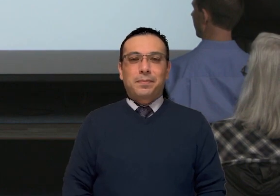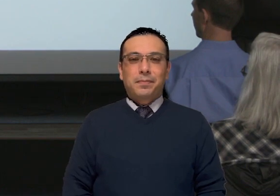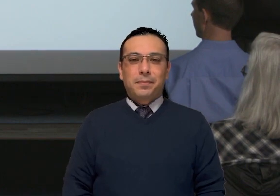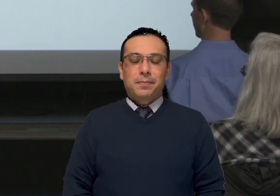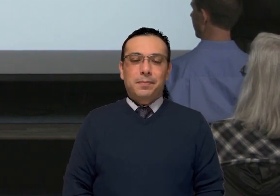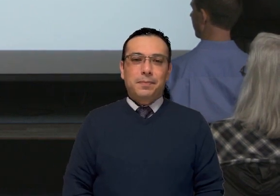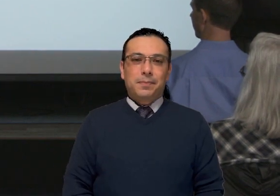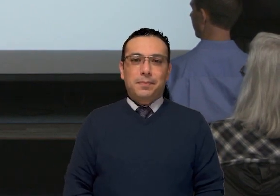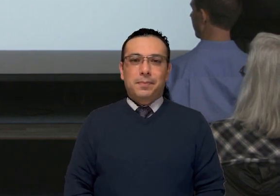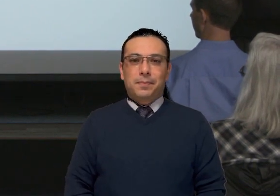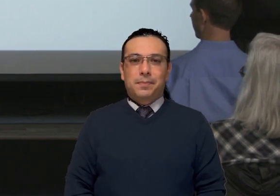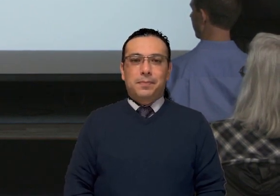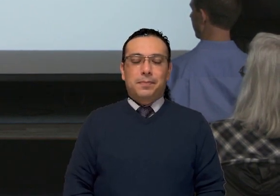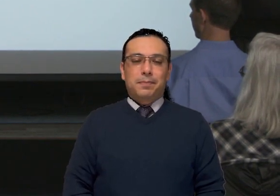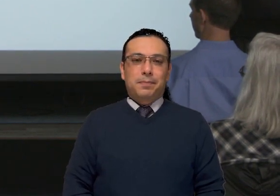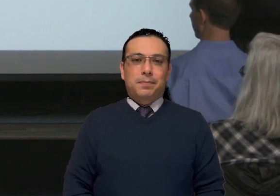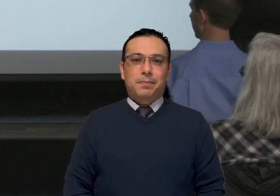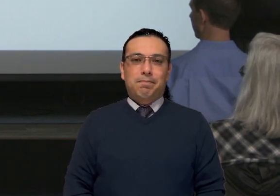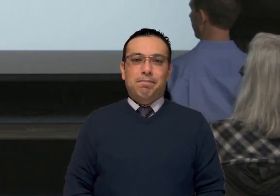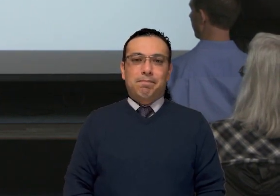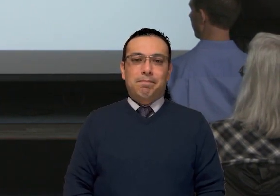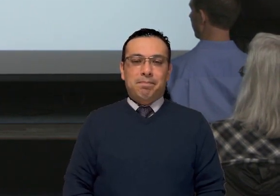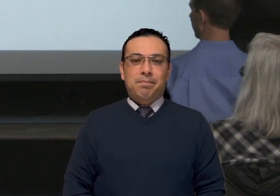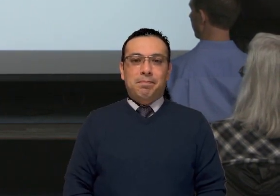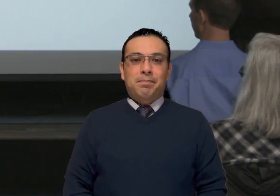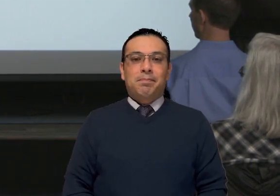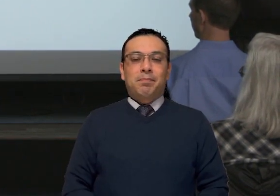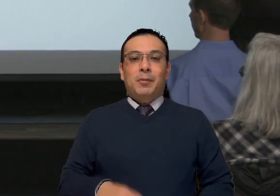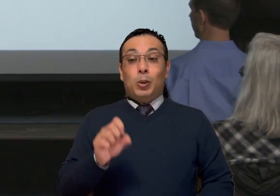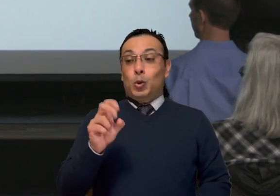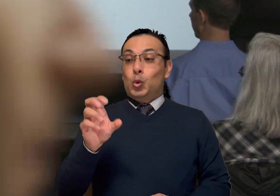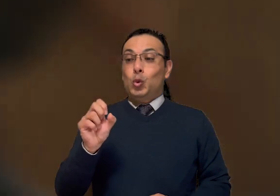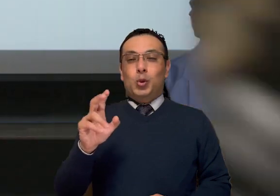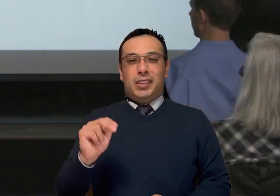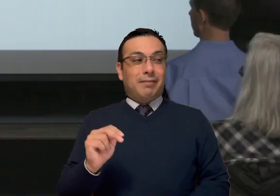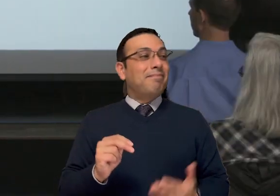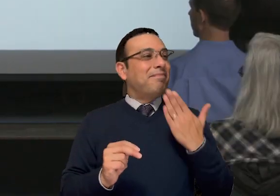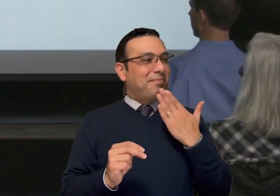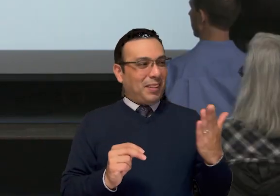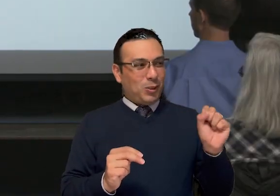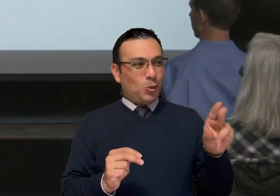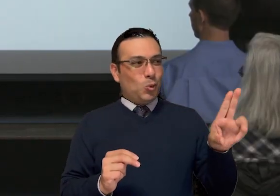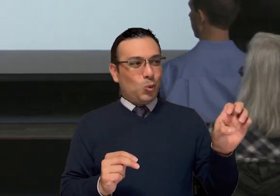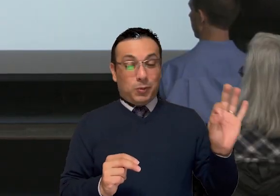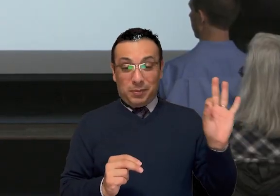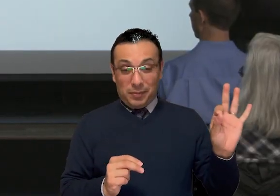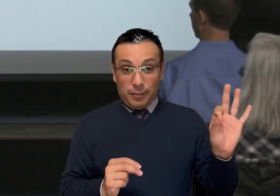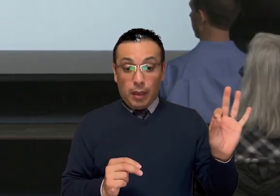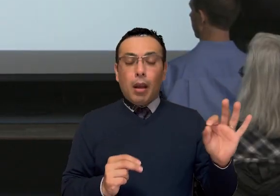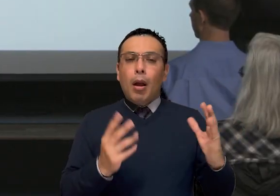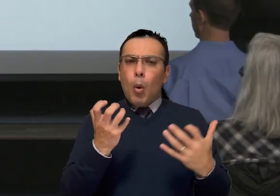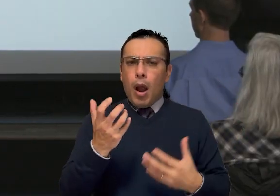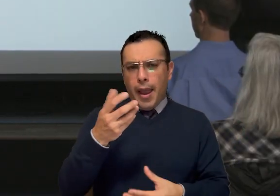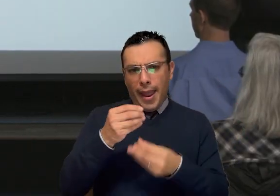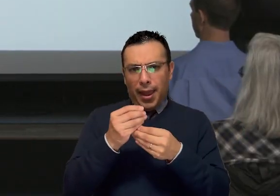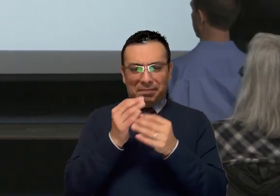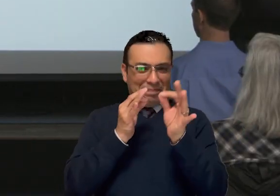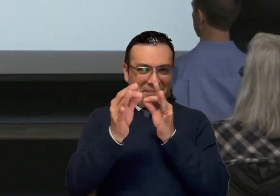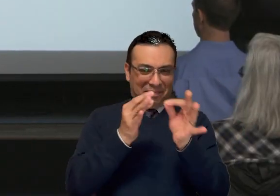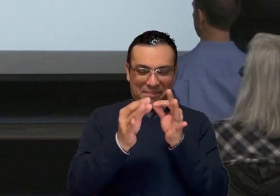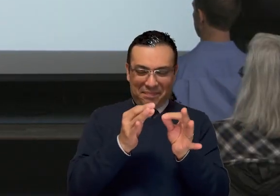Thanks, Sue. And I'm back. I just want to share a bit about some work that we've been doing around the